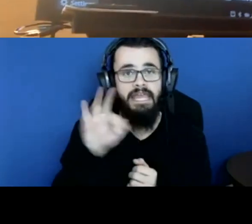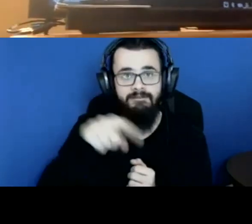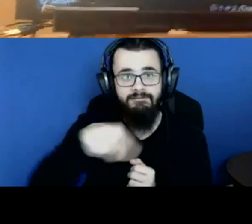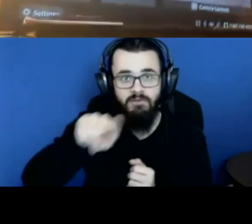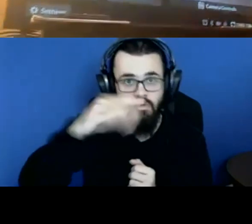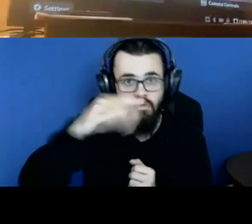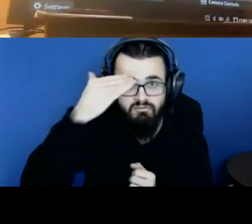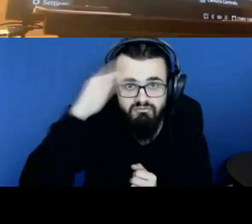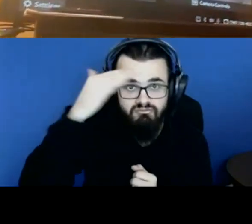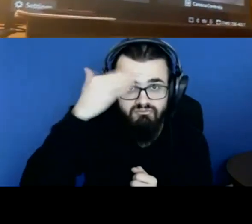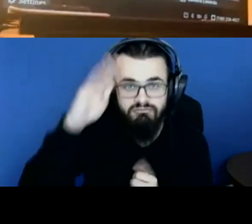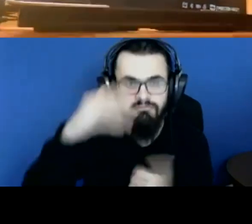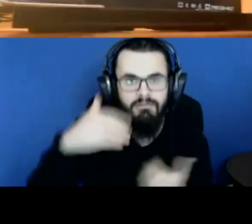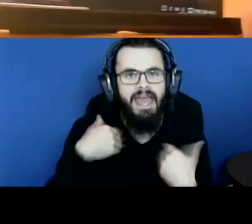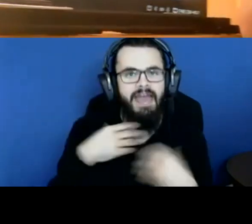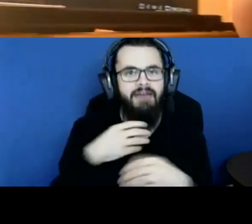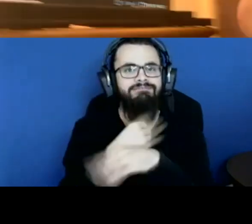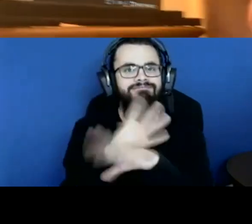the hearing impaired.